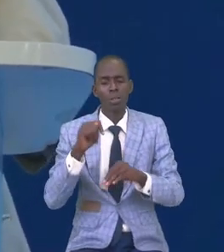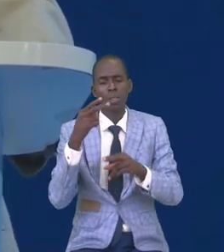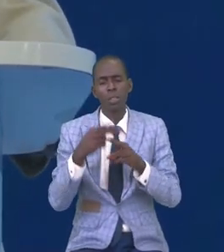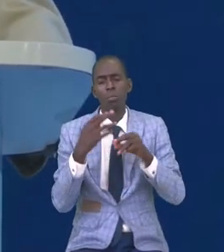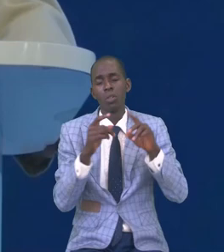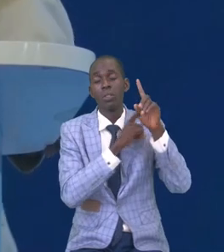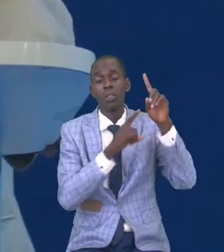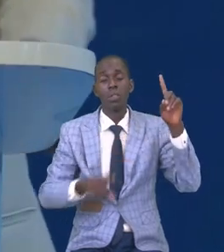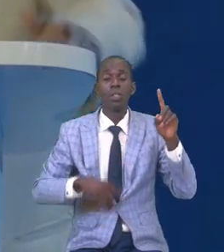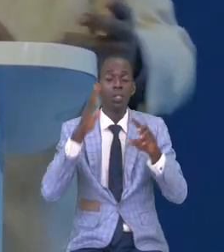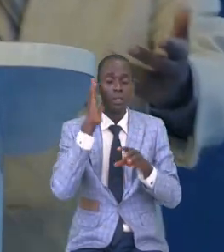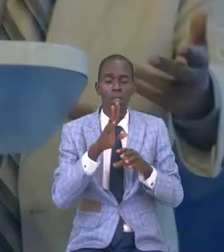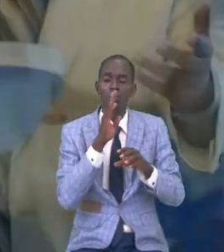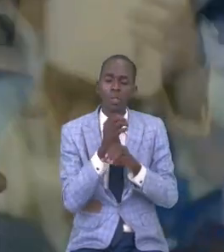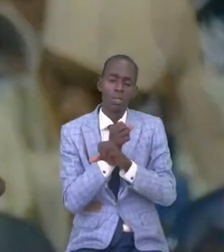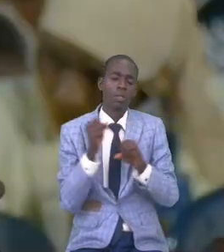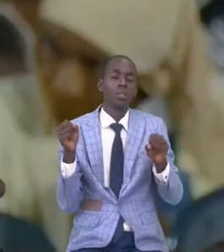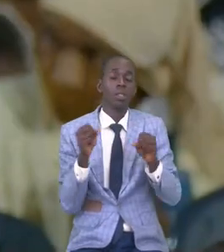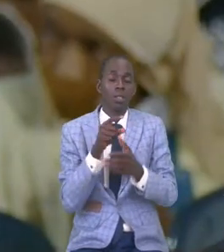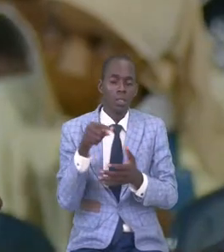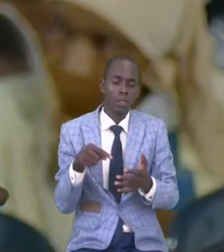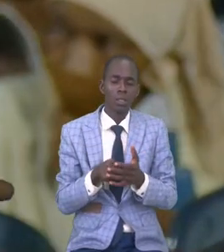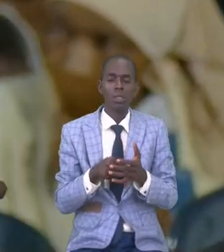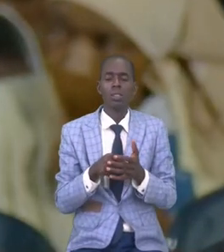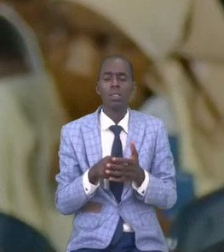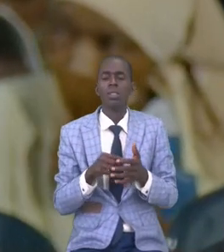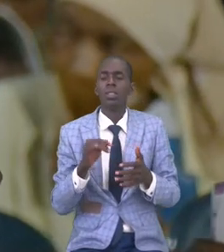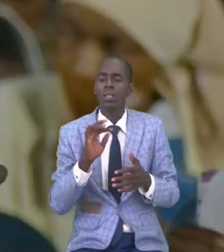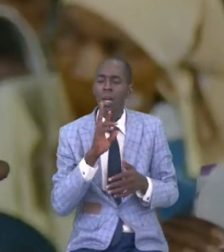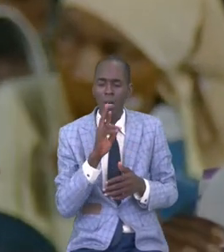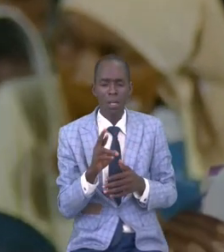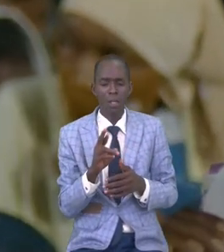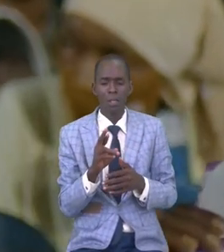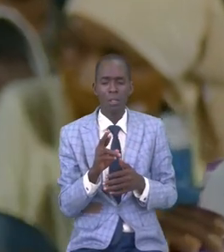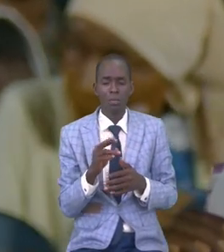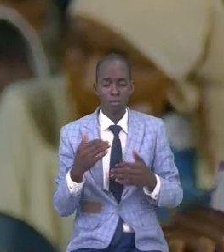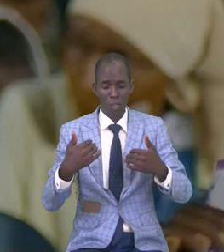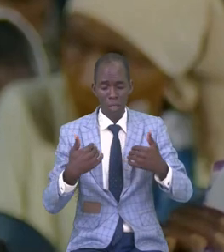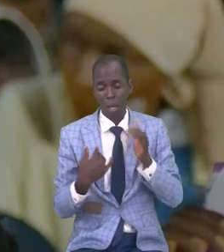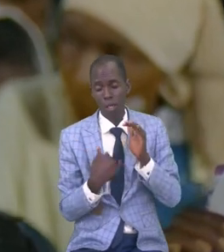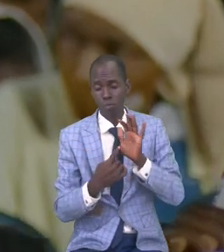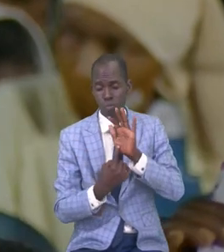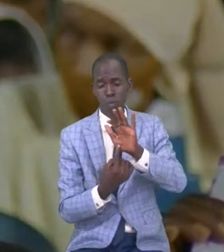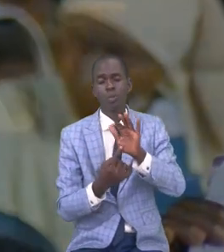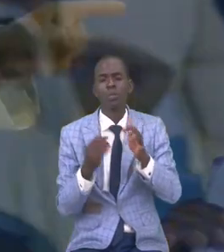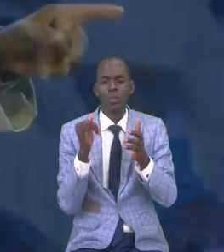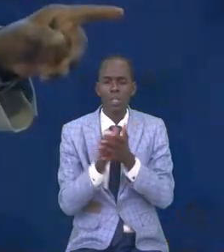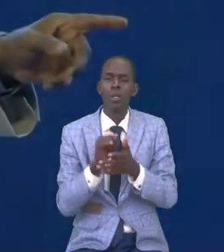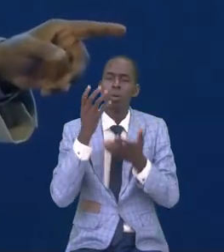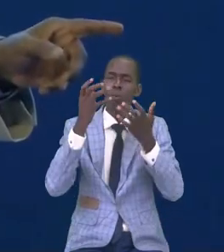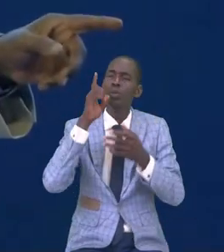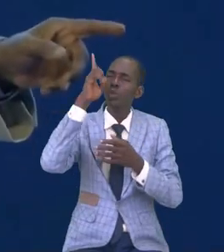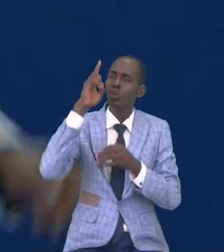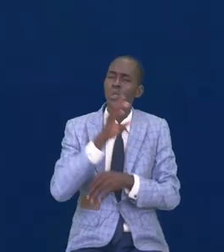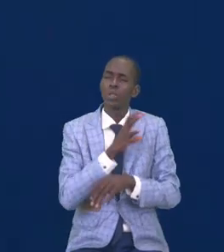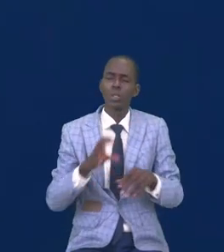Lord shall be saved. These have indicated that they want you, Christ, to be their